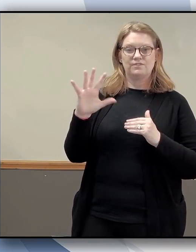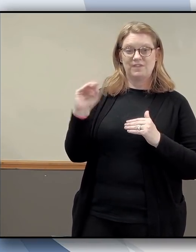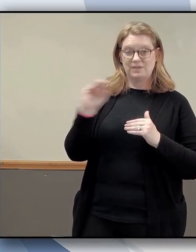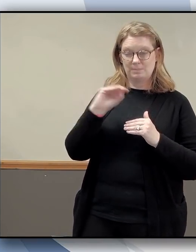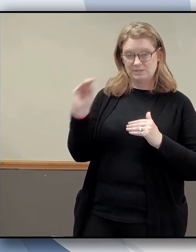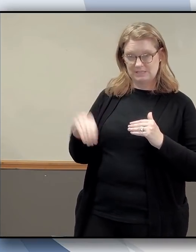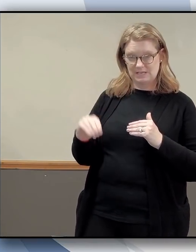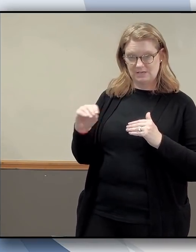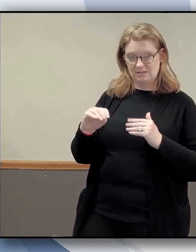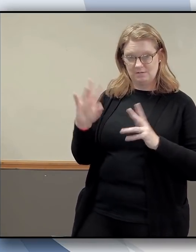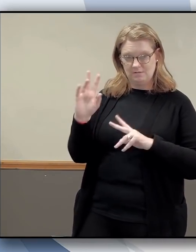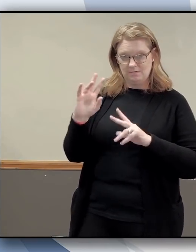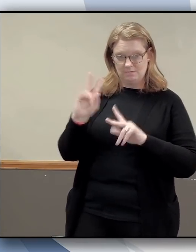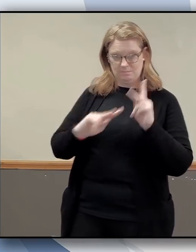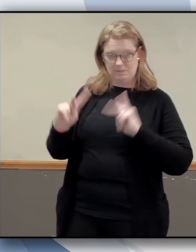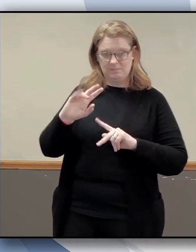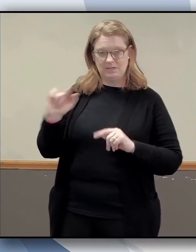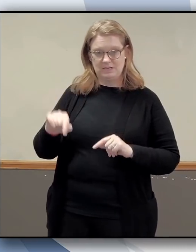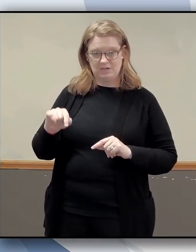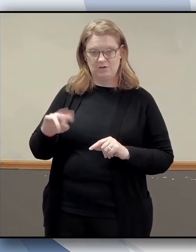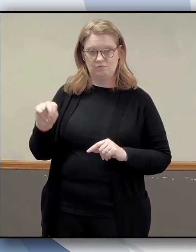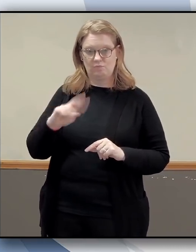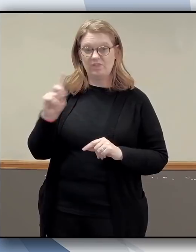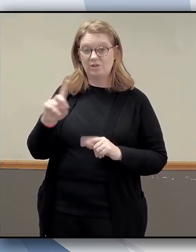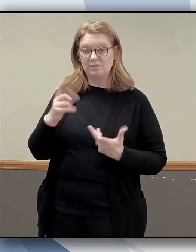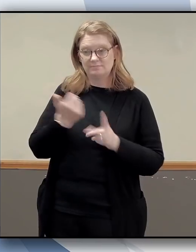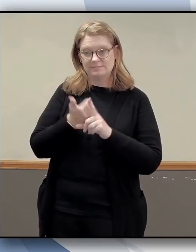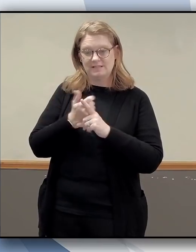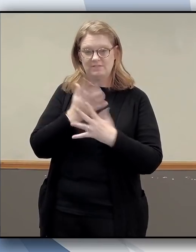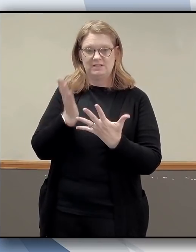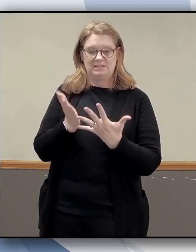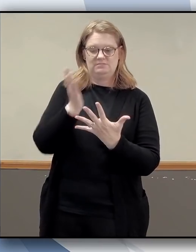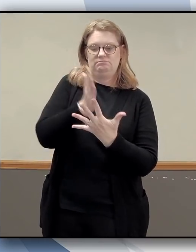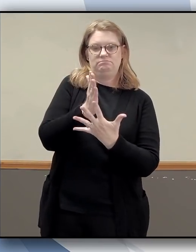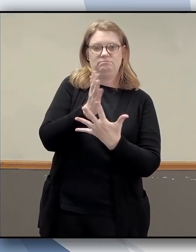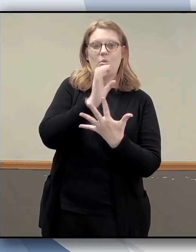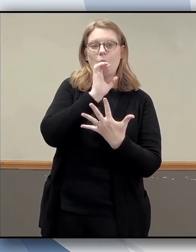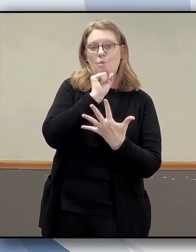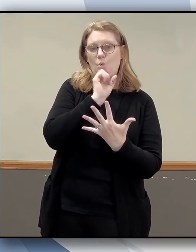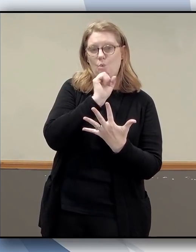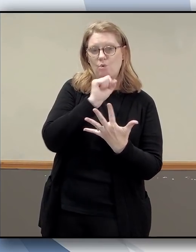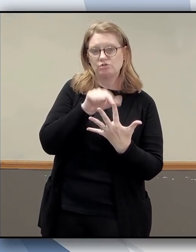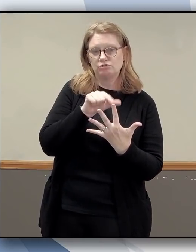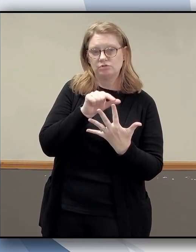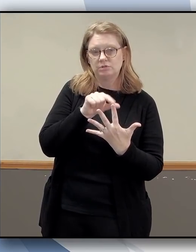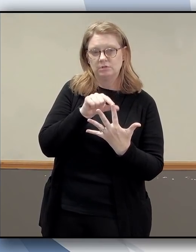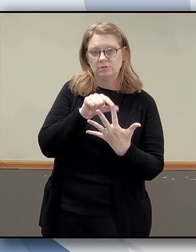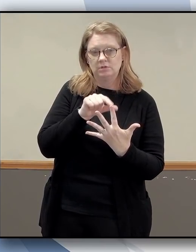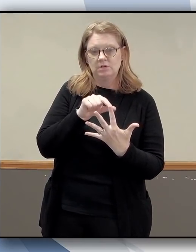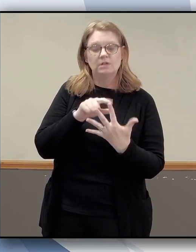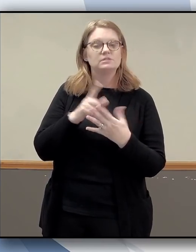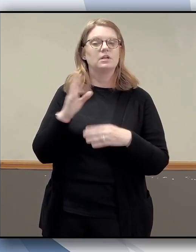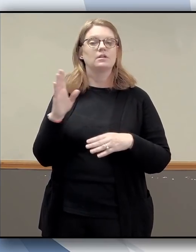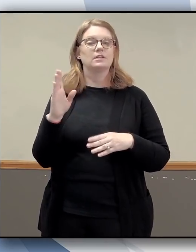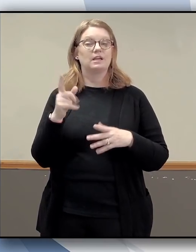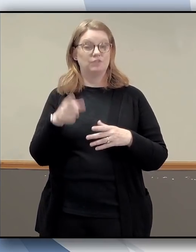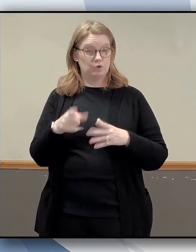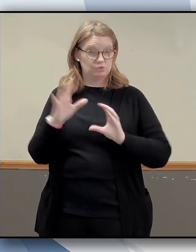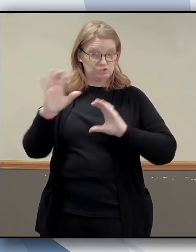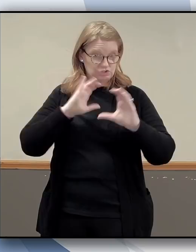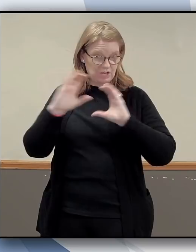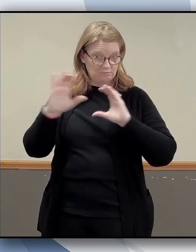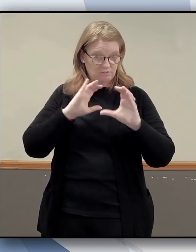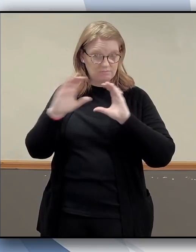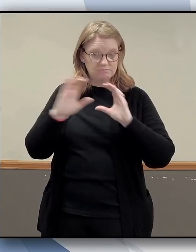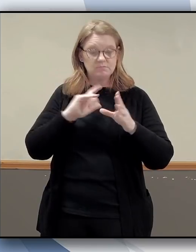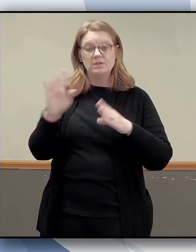50% of North Dakota is now orange, meaning significant reductions in capacity guidelines. Have you talked to the businesses and/or the churches